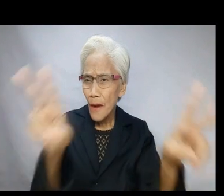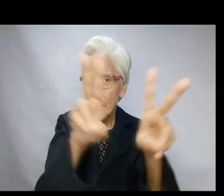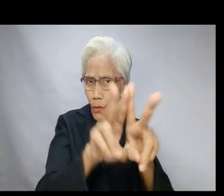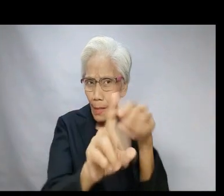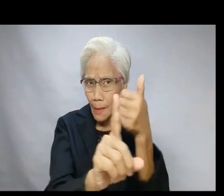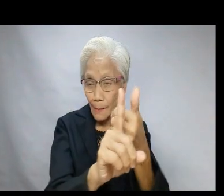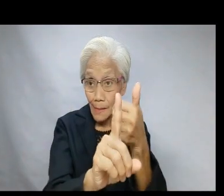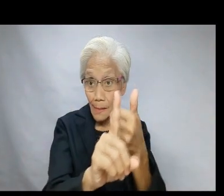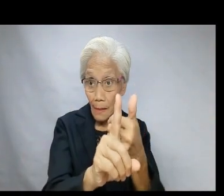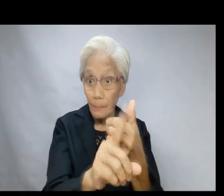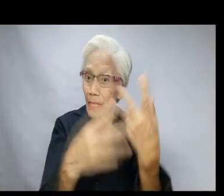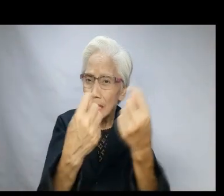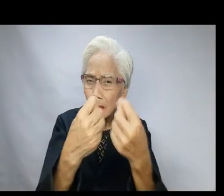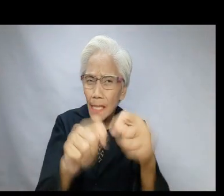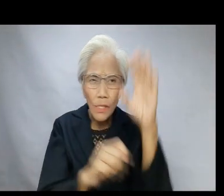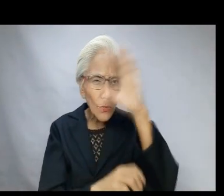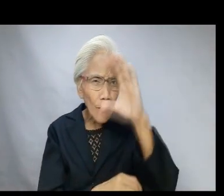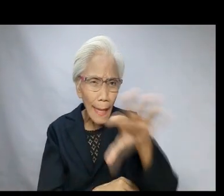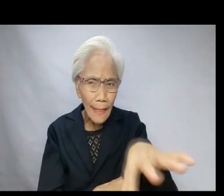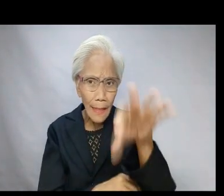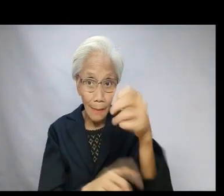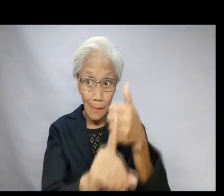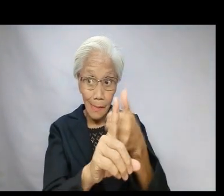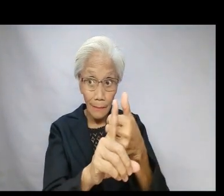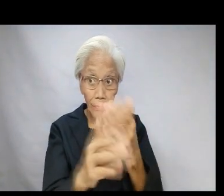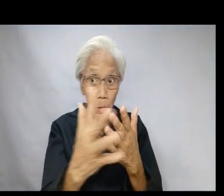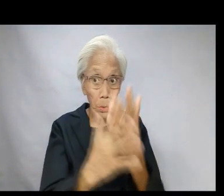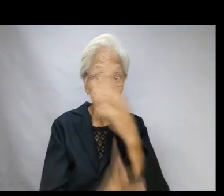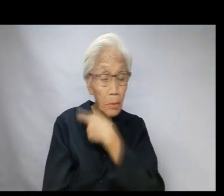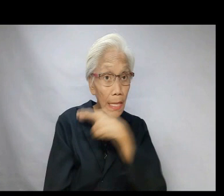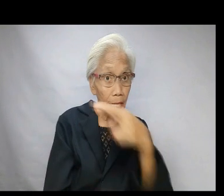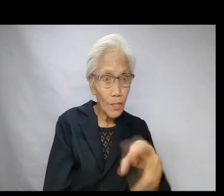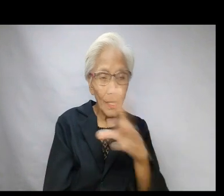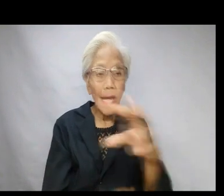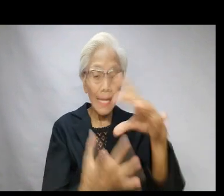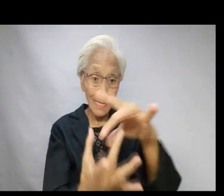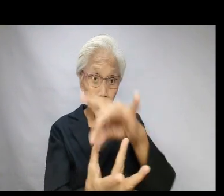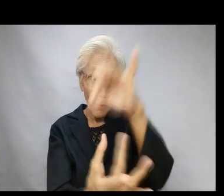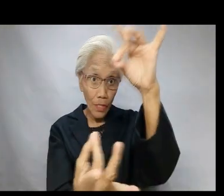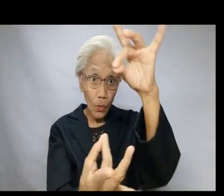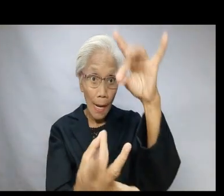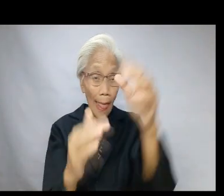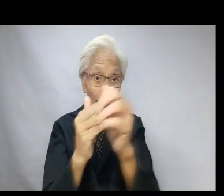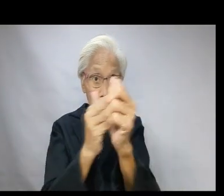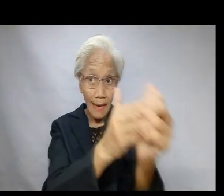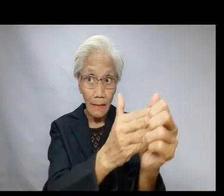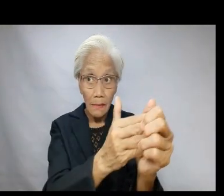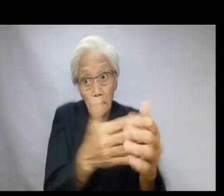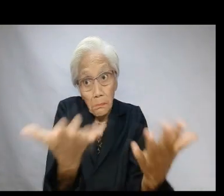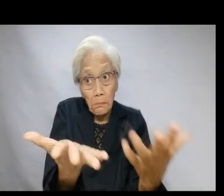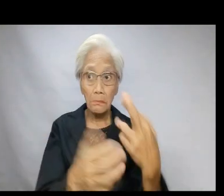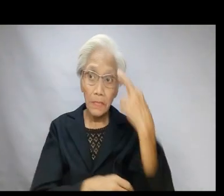oneself and see the value in oneself. He tries to find himself through religion and